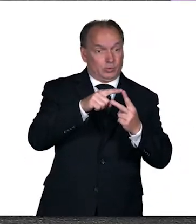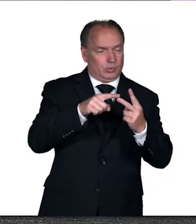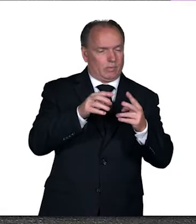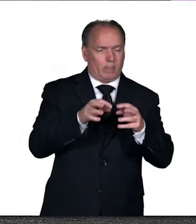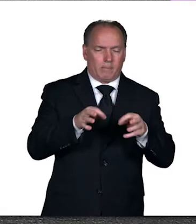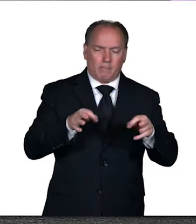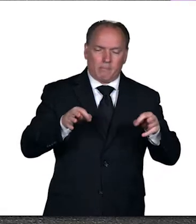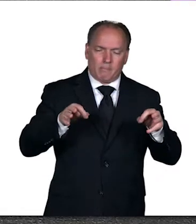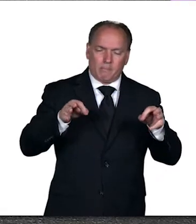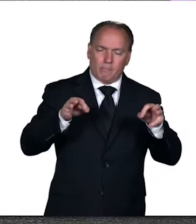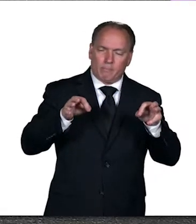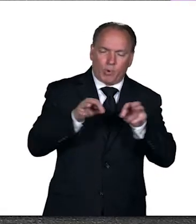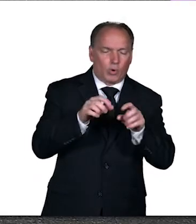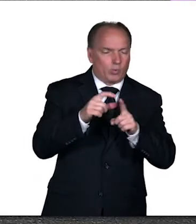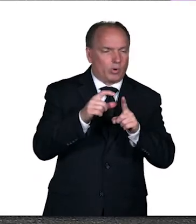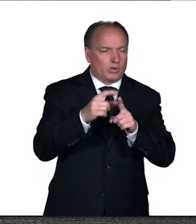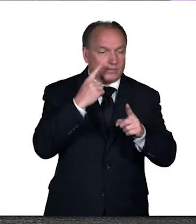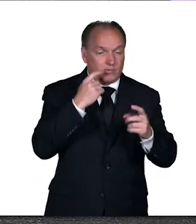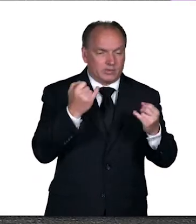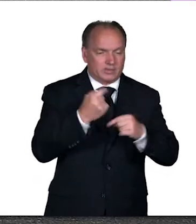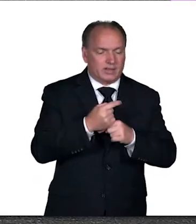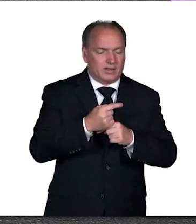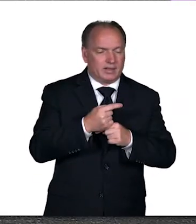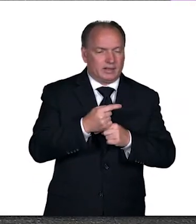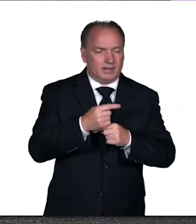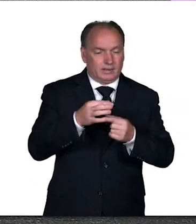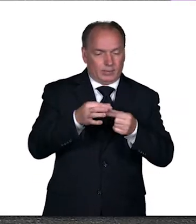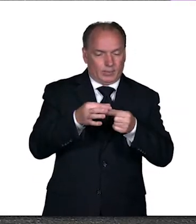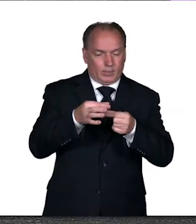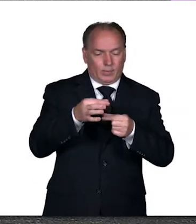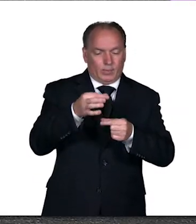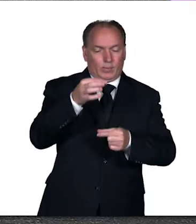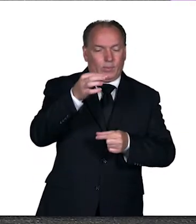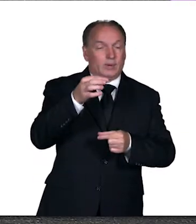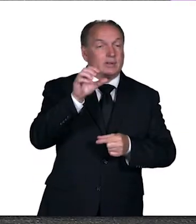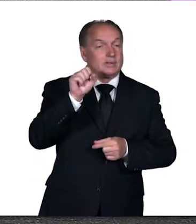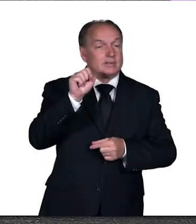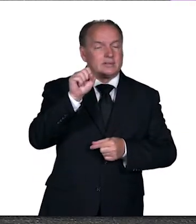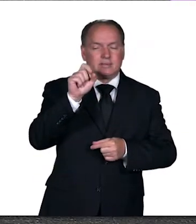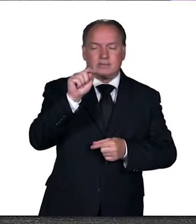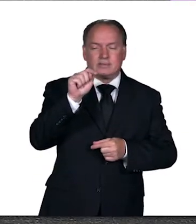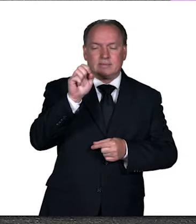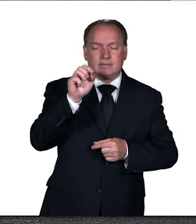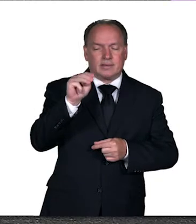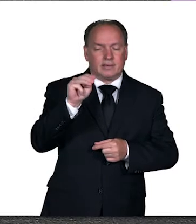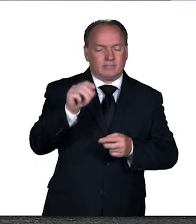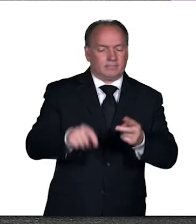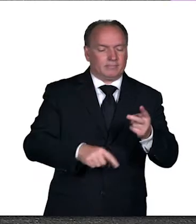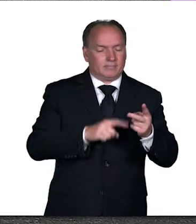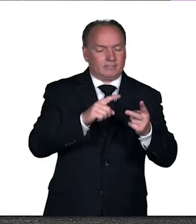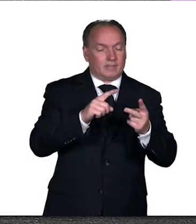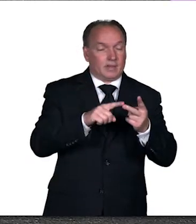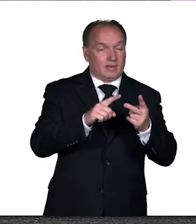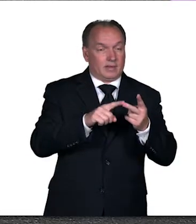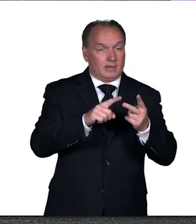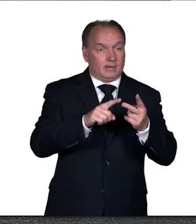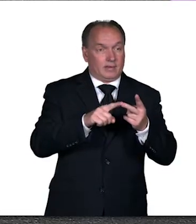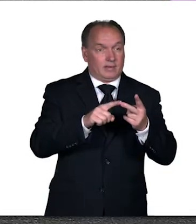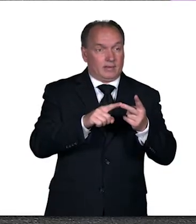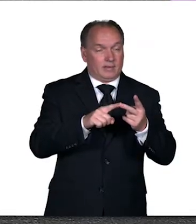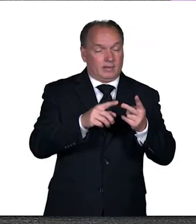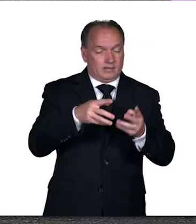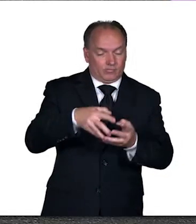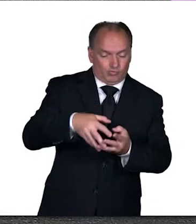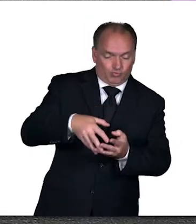2 important vocabulary words for today. They are stem, which is the main part of the plant that keeps